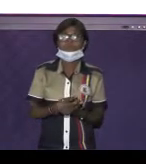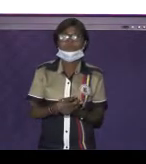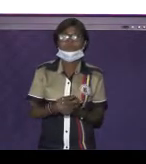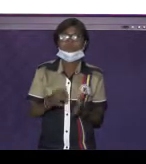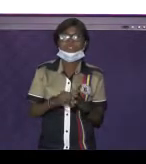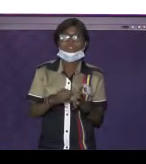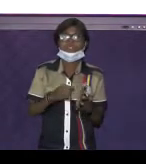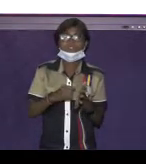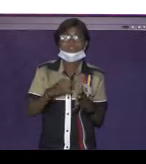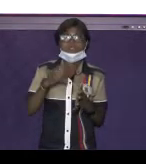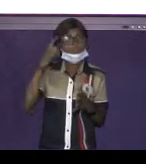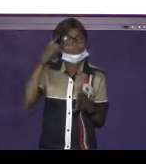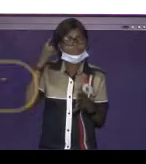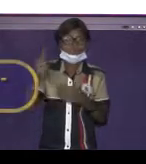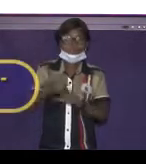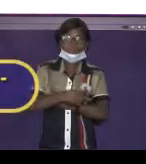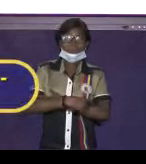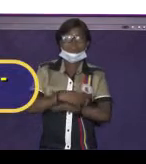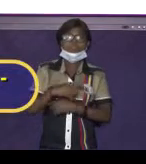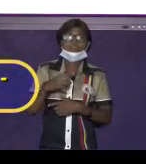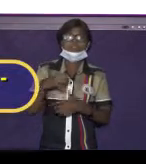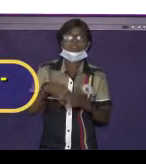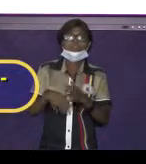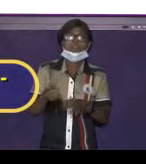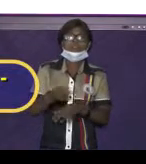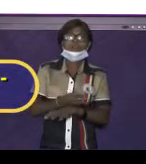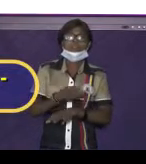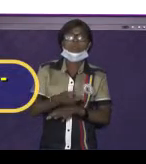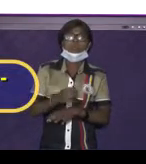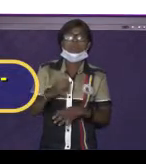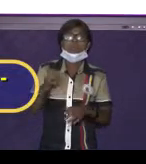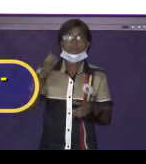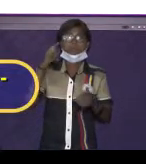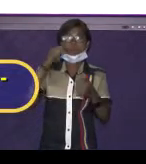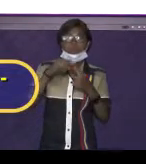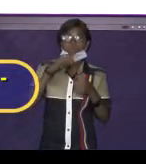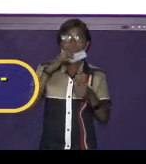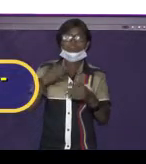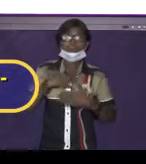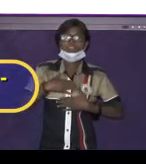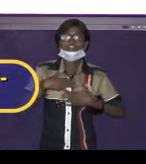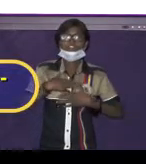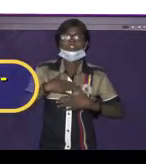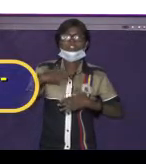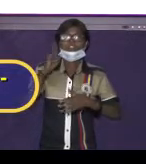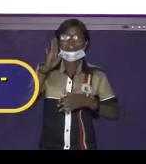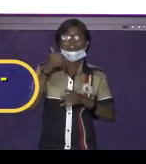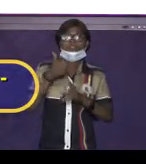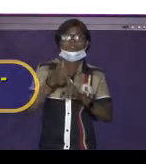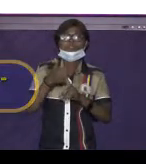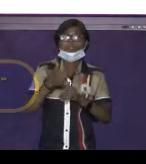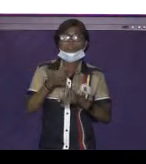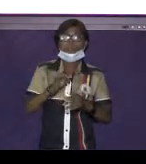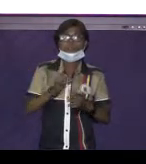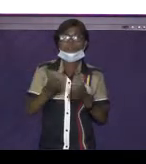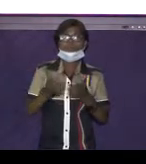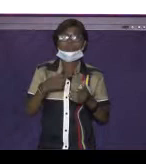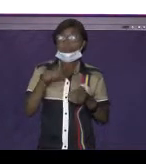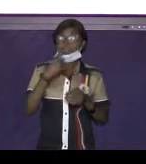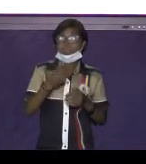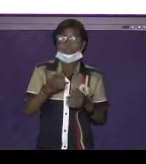all. That's it for today's lesson in mathematics. I hope you enjoyed yourself. In the next lesson, I expect you to tell me who is